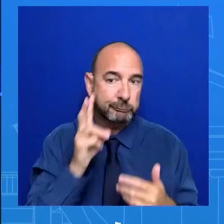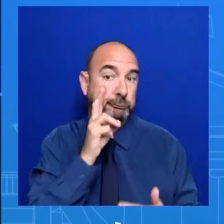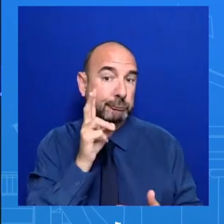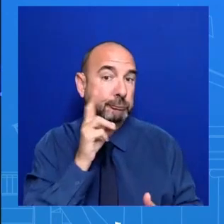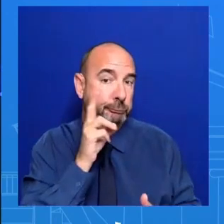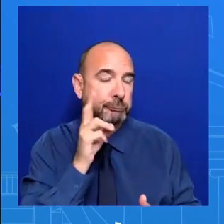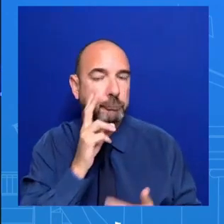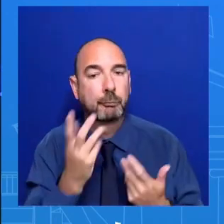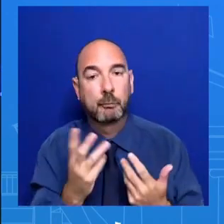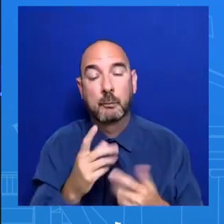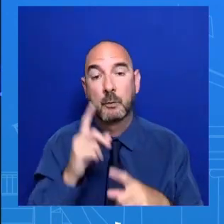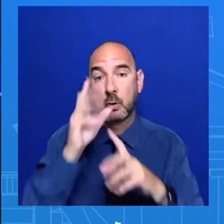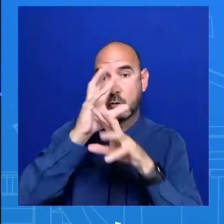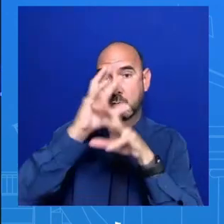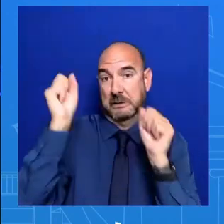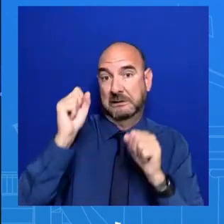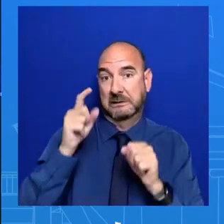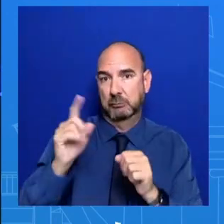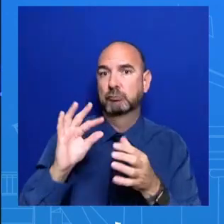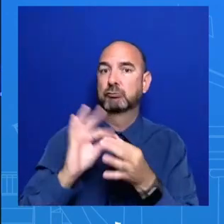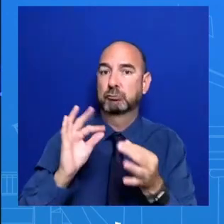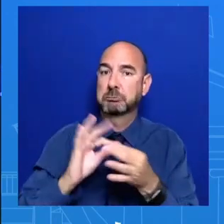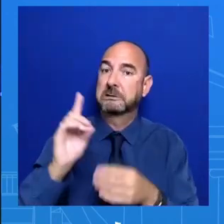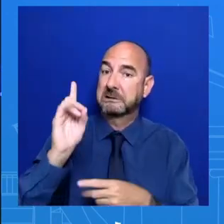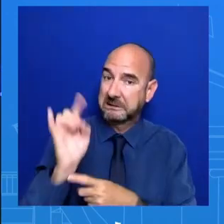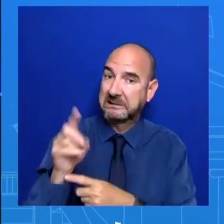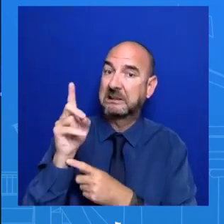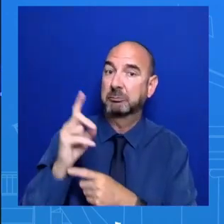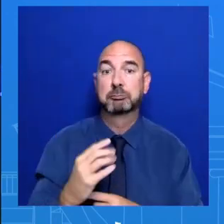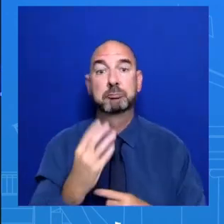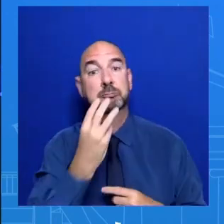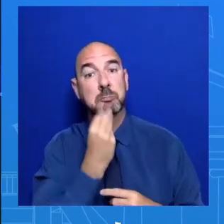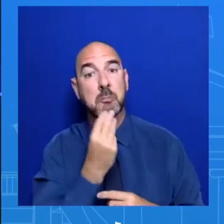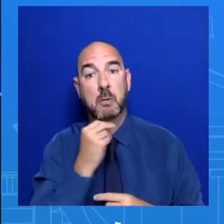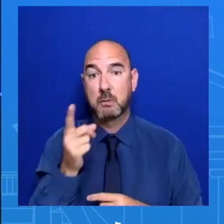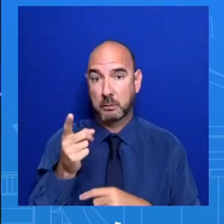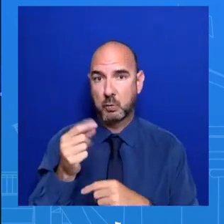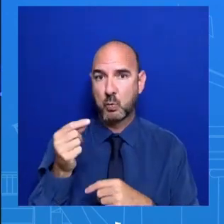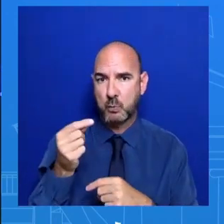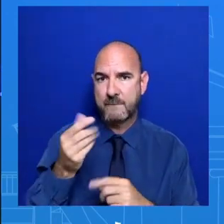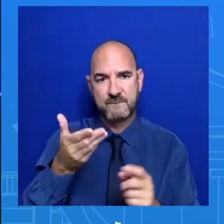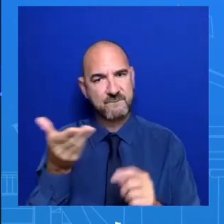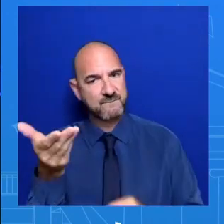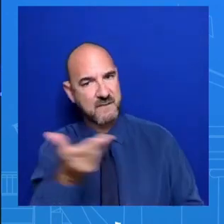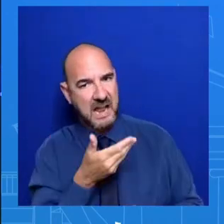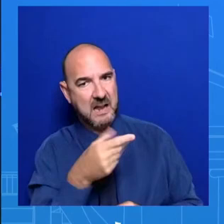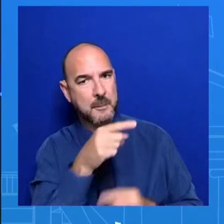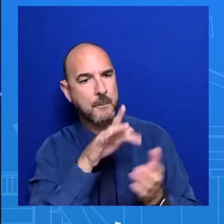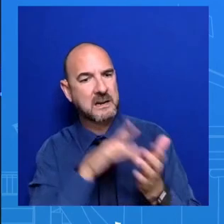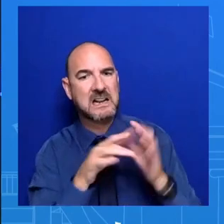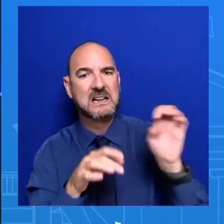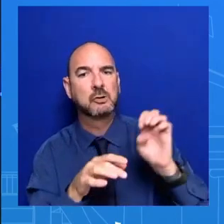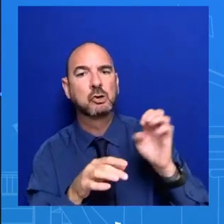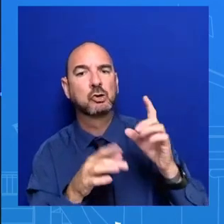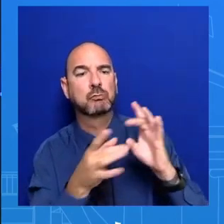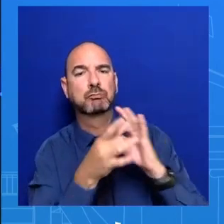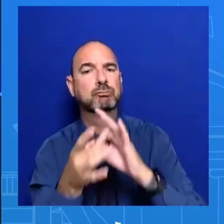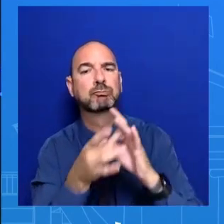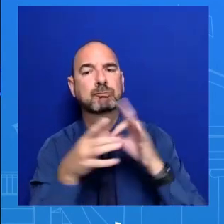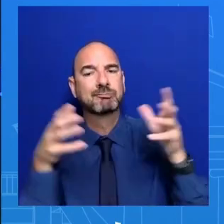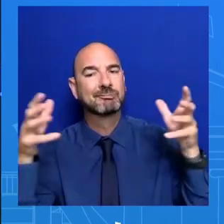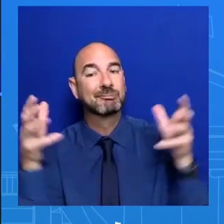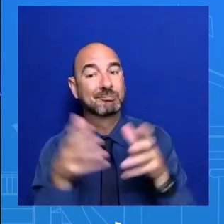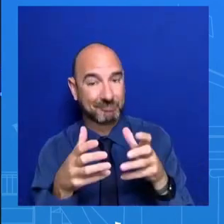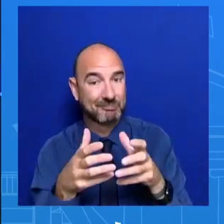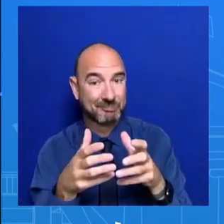regional vision of Israel actually being integrated with all of the moderate Arab states in an architecture that can deliver regional stability. And I